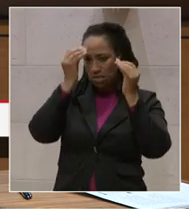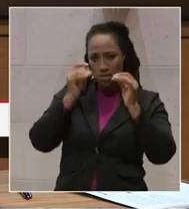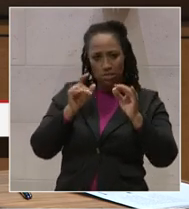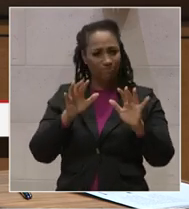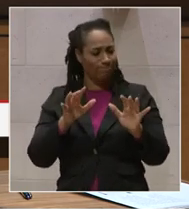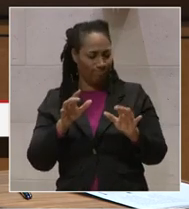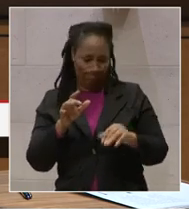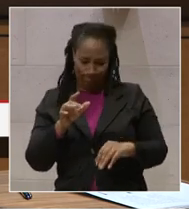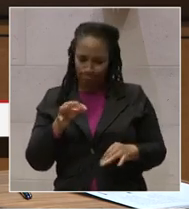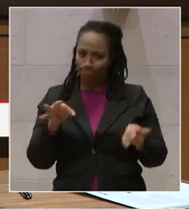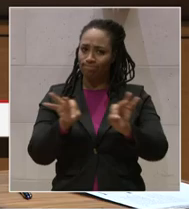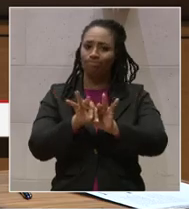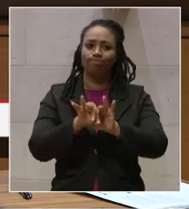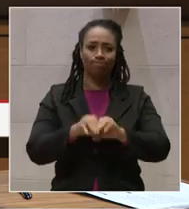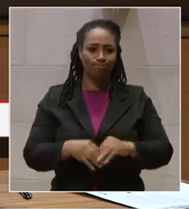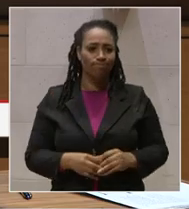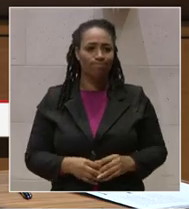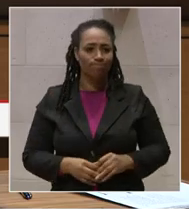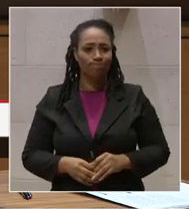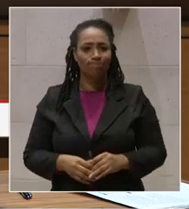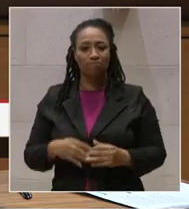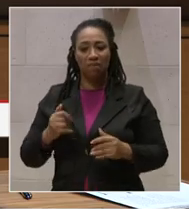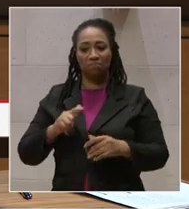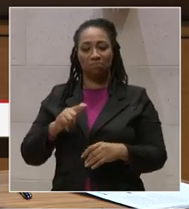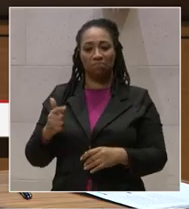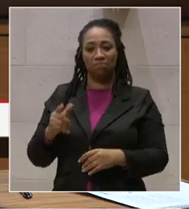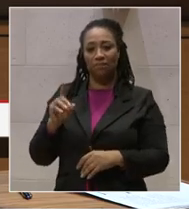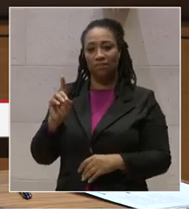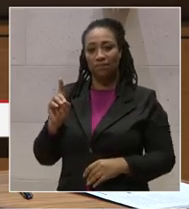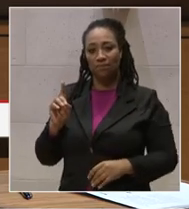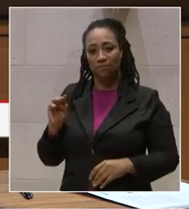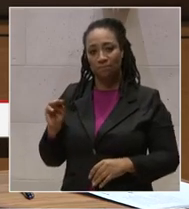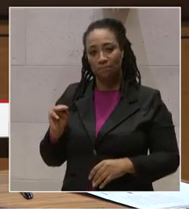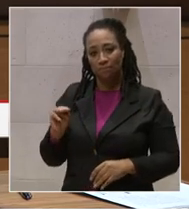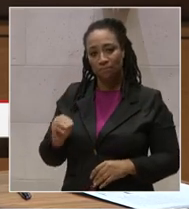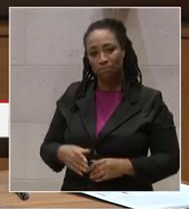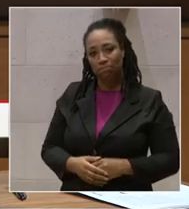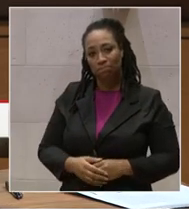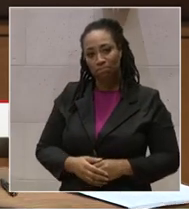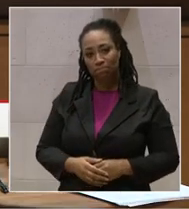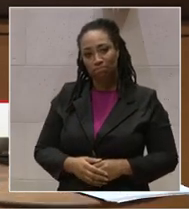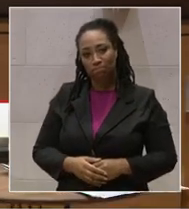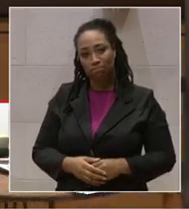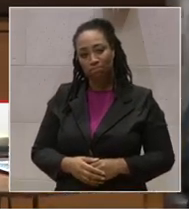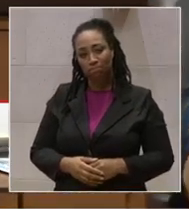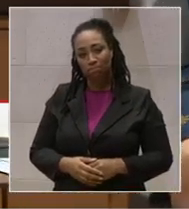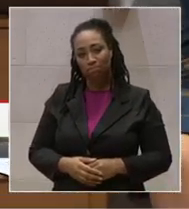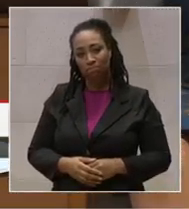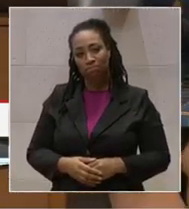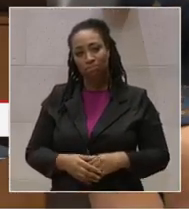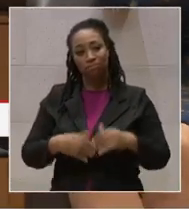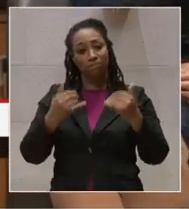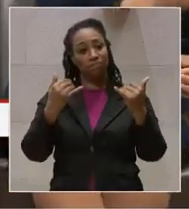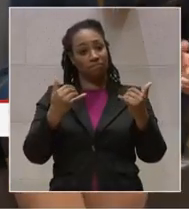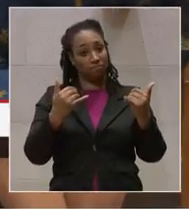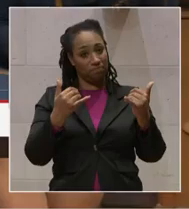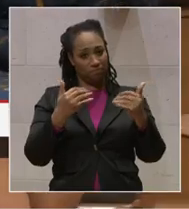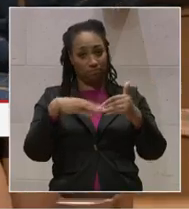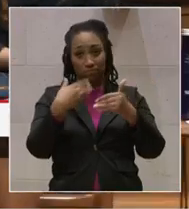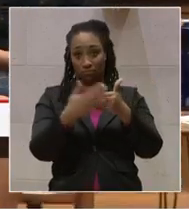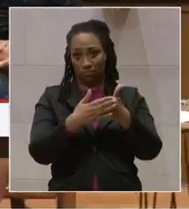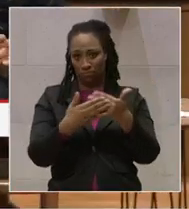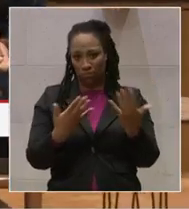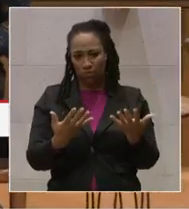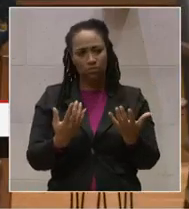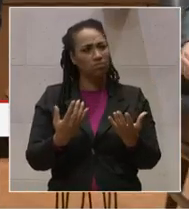So, Deputy Mayor? Yeah, so what comes next? We have a couple things that are underway right now, which is planning and